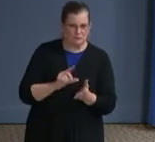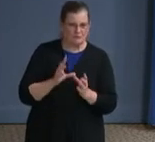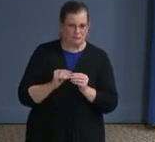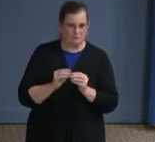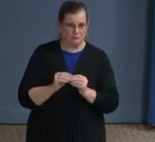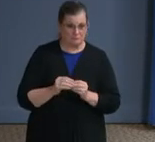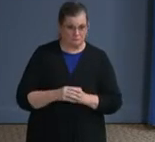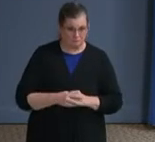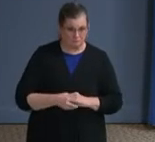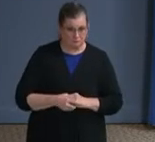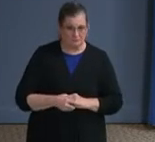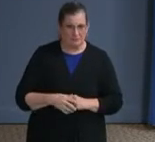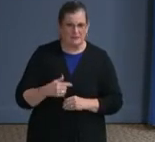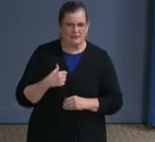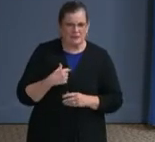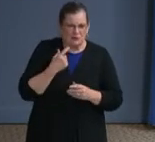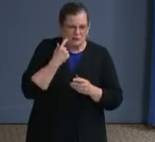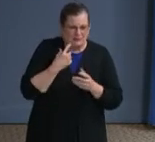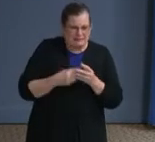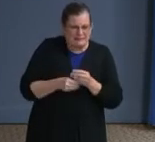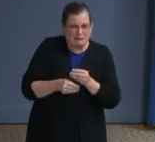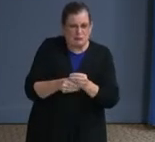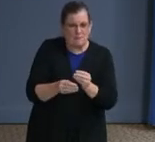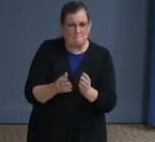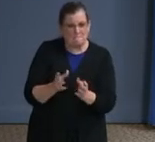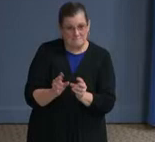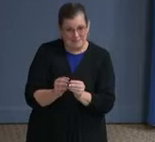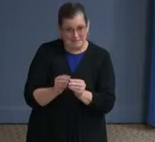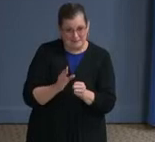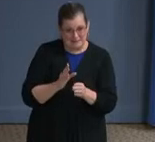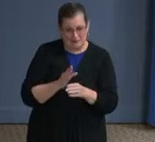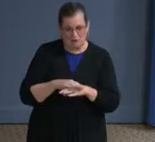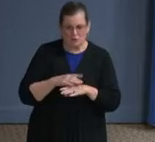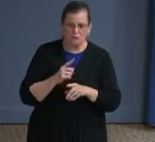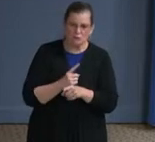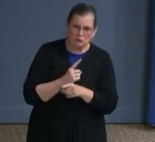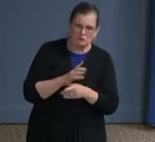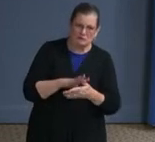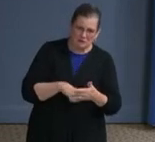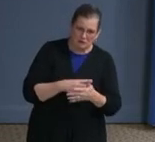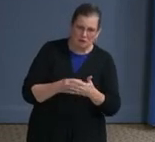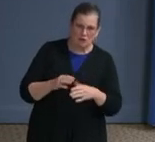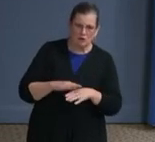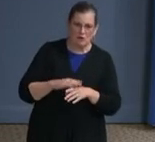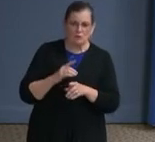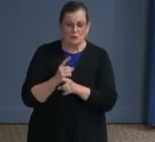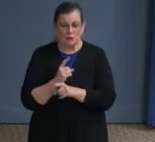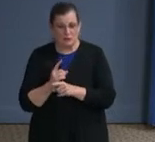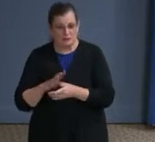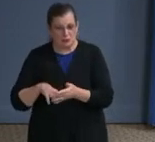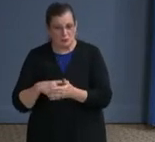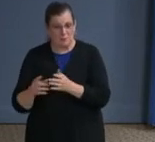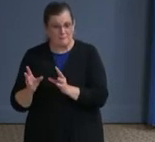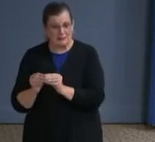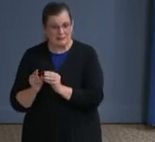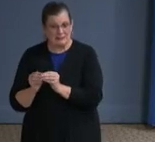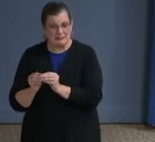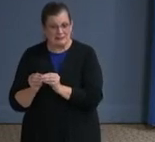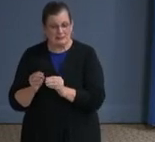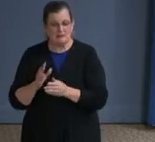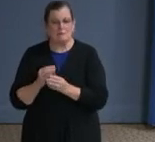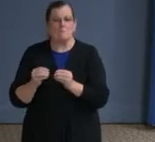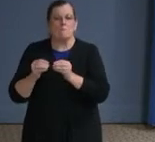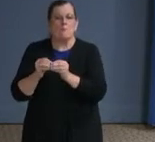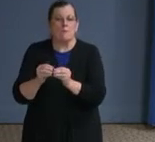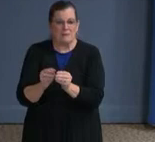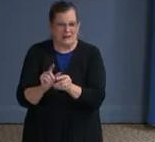an additional meeting, not a regularly scheduled one. It will follow a regularly scheduled committee of the whole meeting. There are a number of bills that are